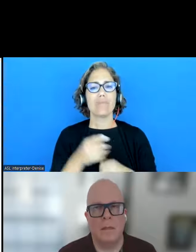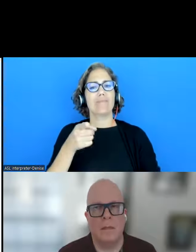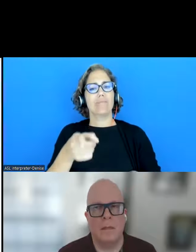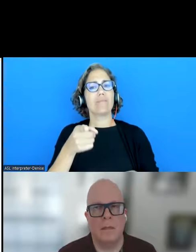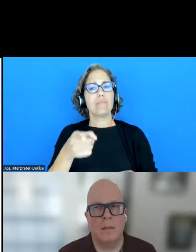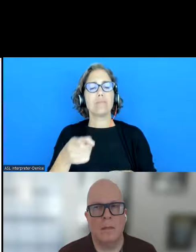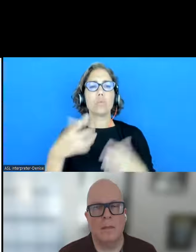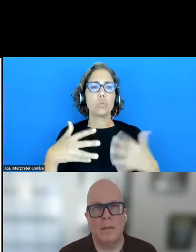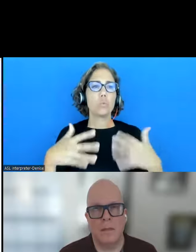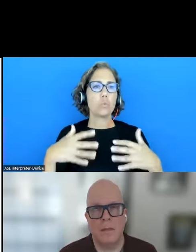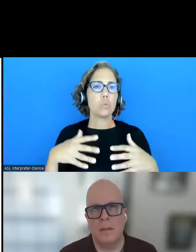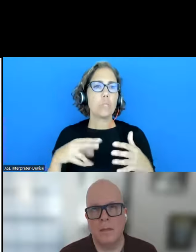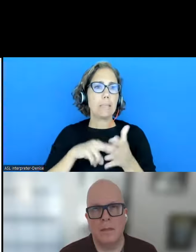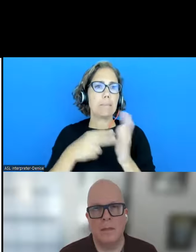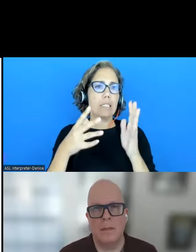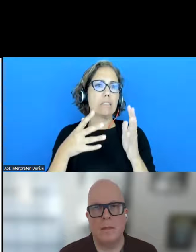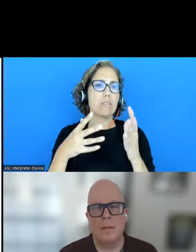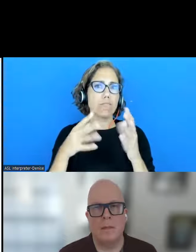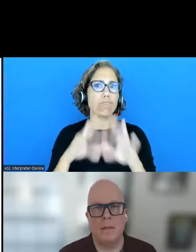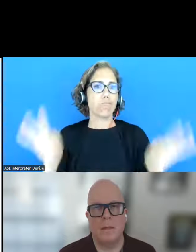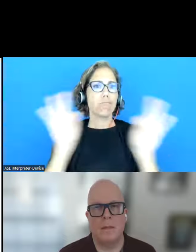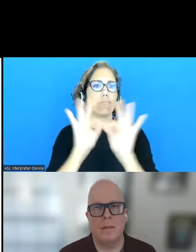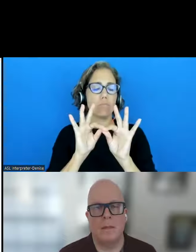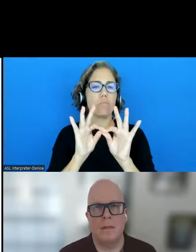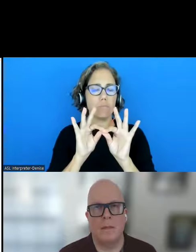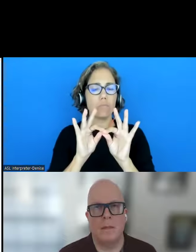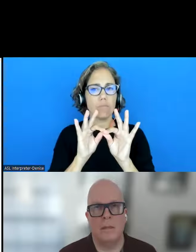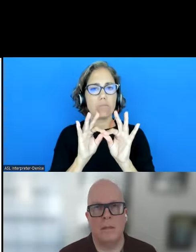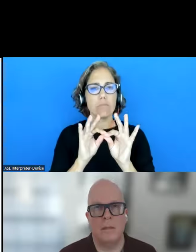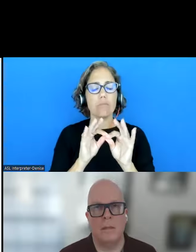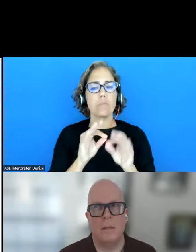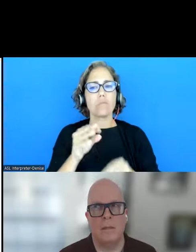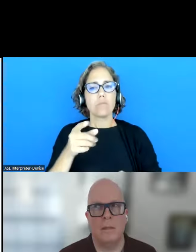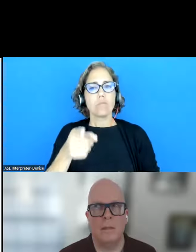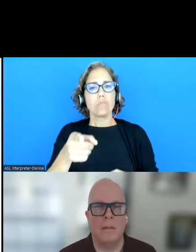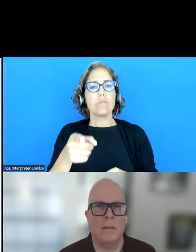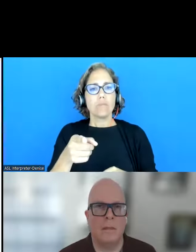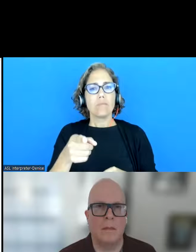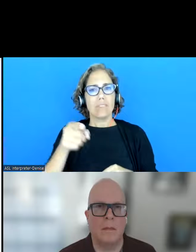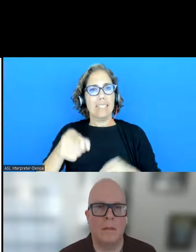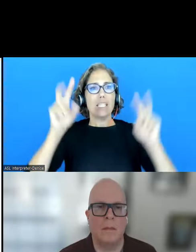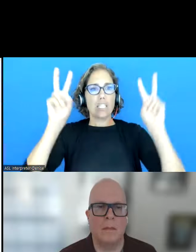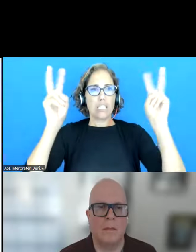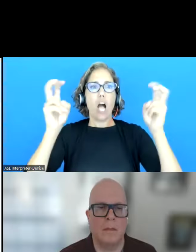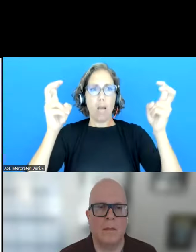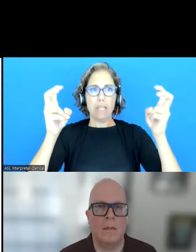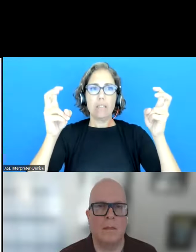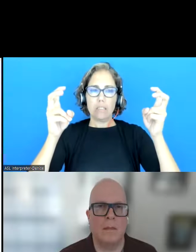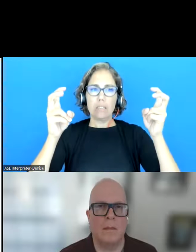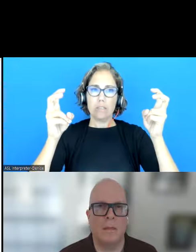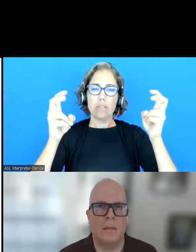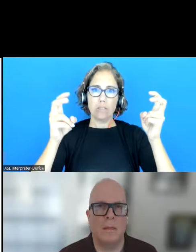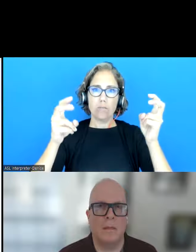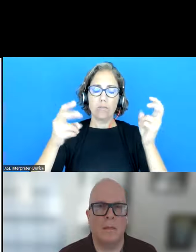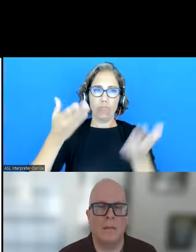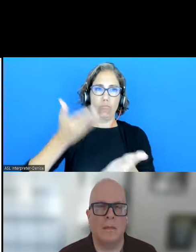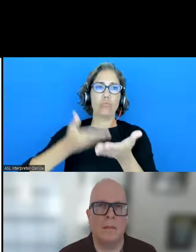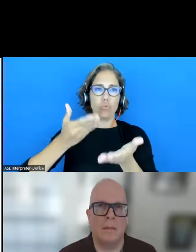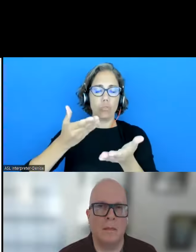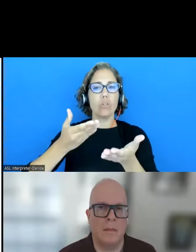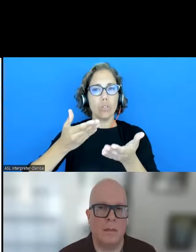lot. So immediately I realize the importance of this topic in the landscape of making a